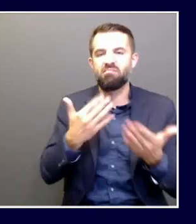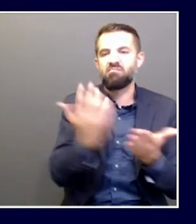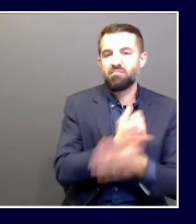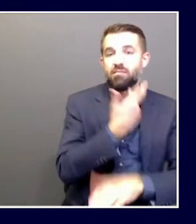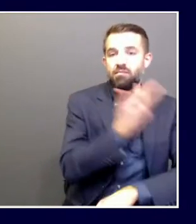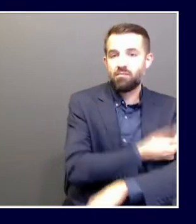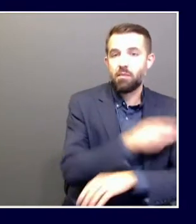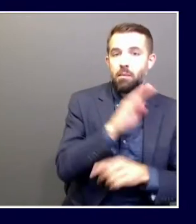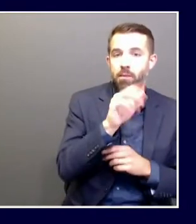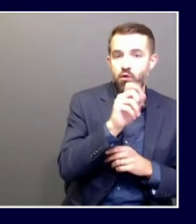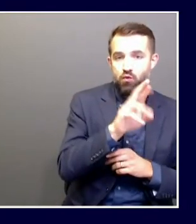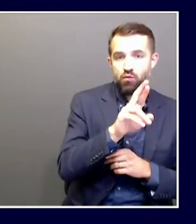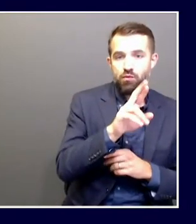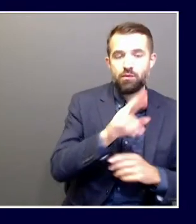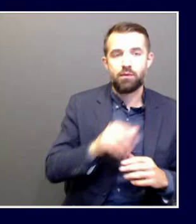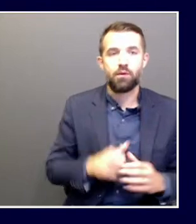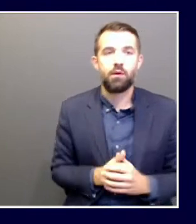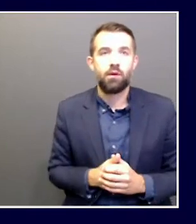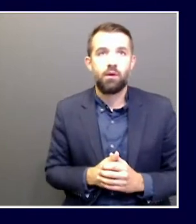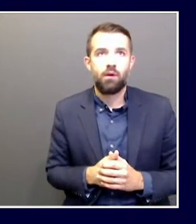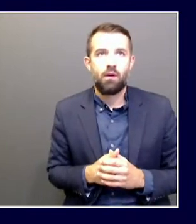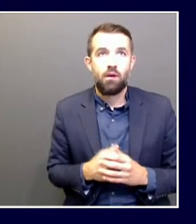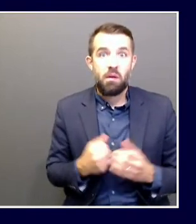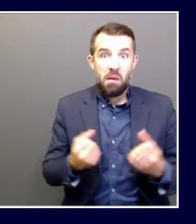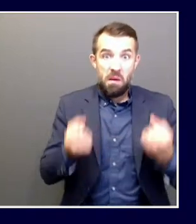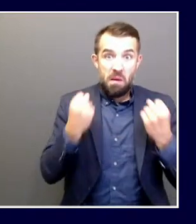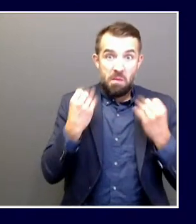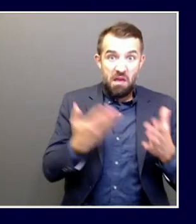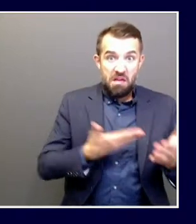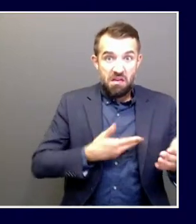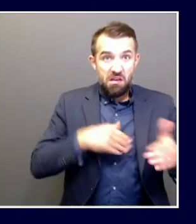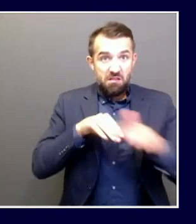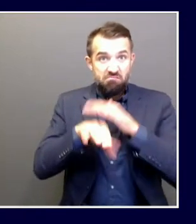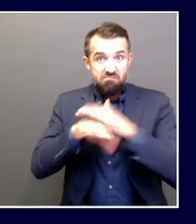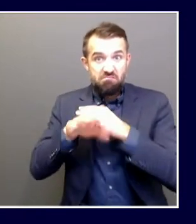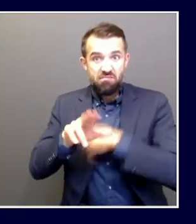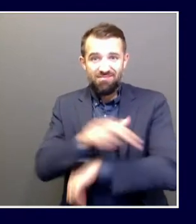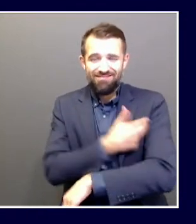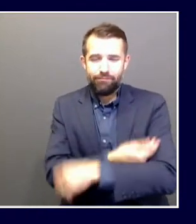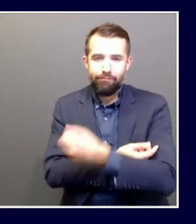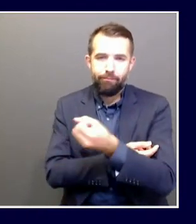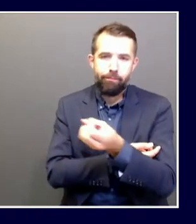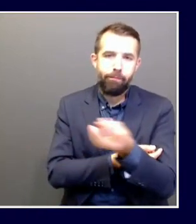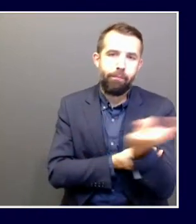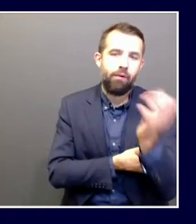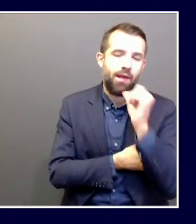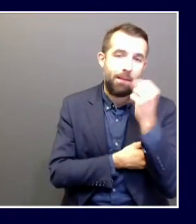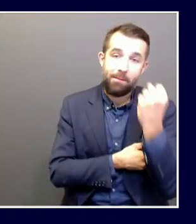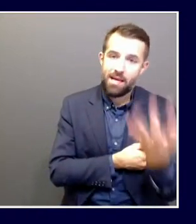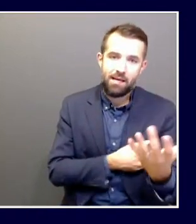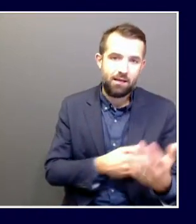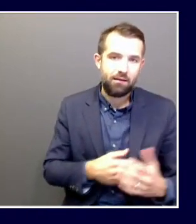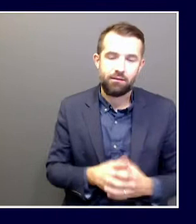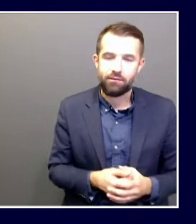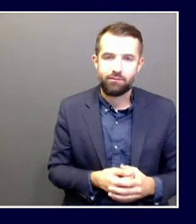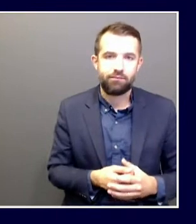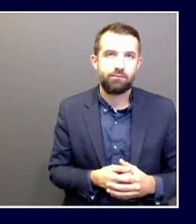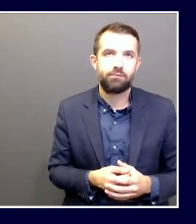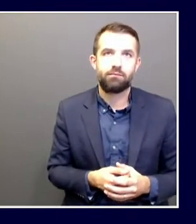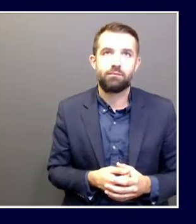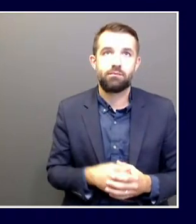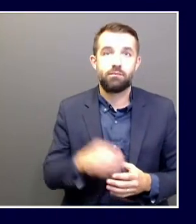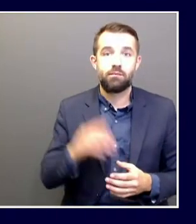population and time since vaccination. But in a sense, the rationale behind boosters was in part to prevent